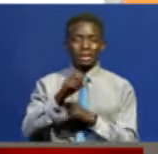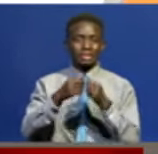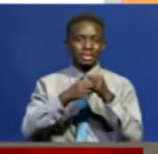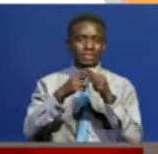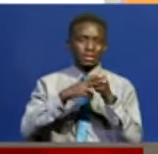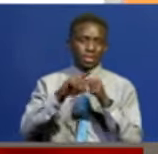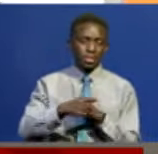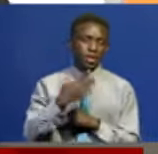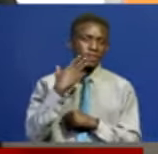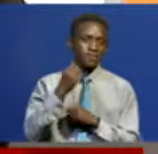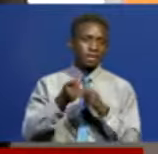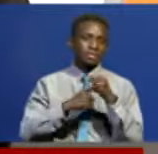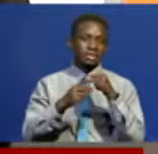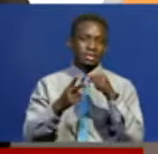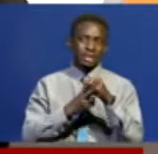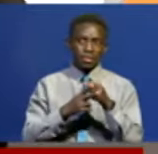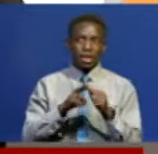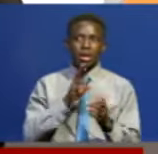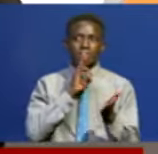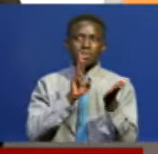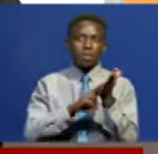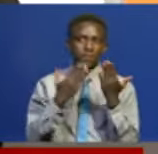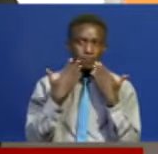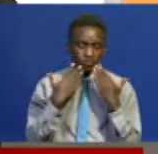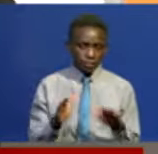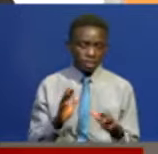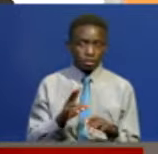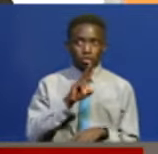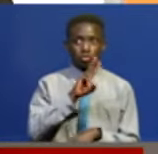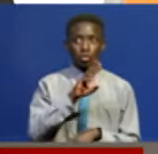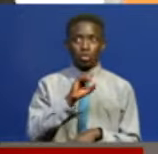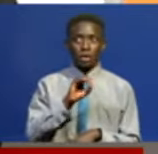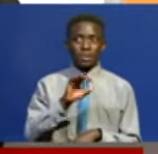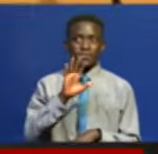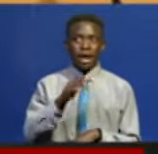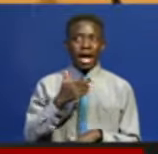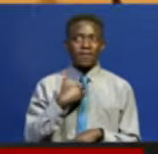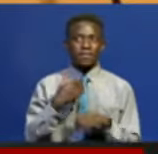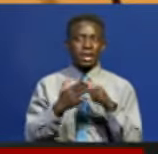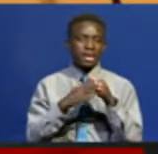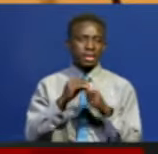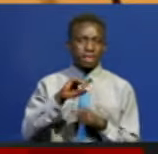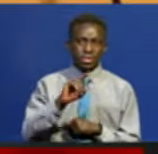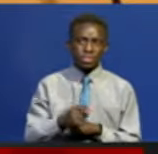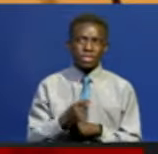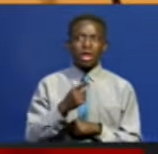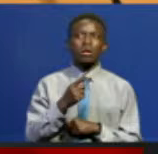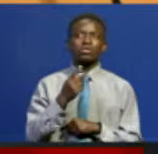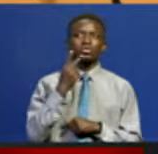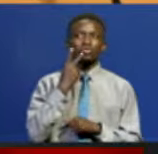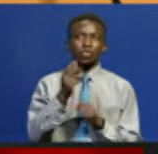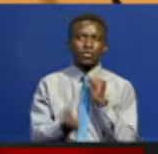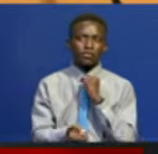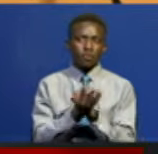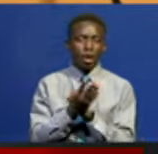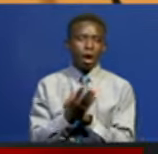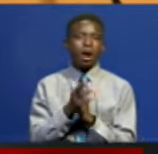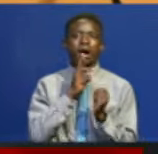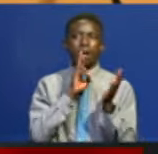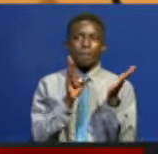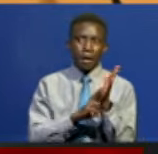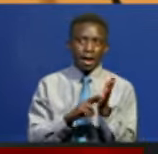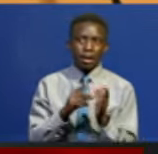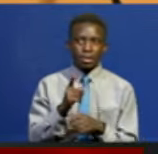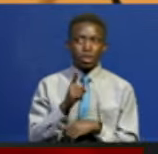17,567 cases were reported. 2005, we have 90,214 reported cases. In 2006, we